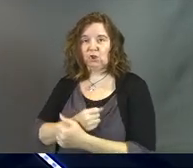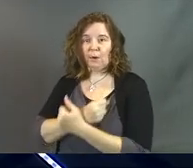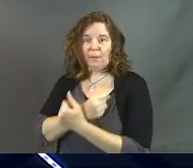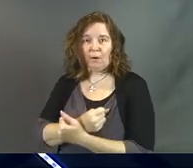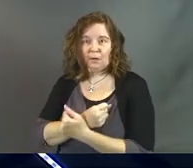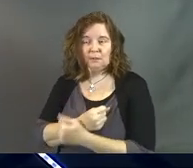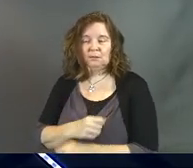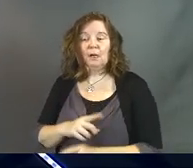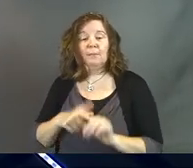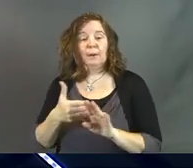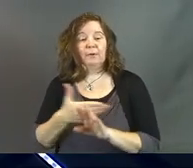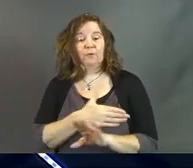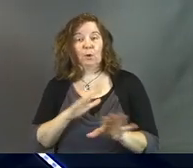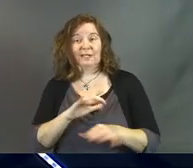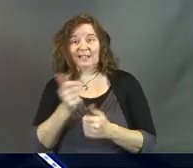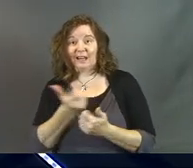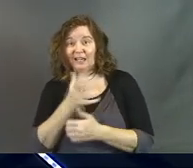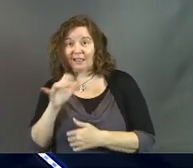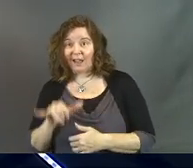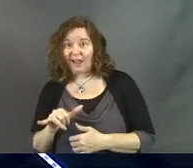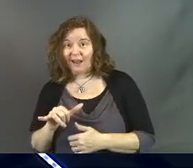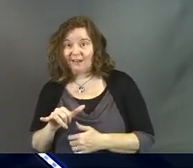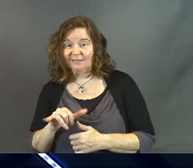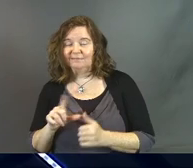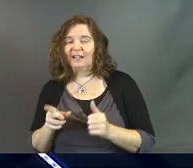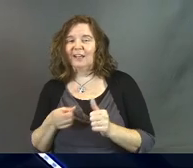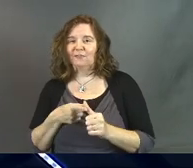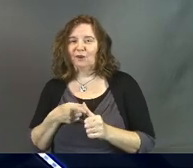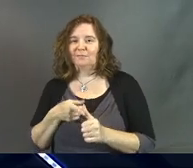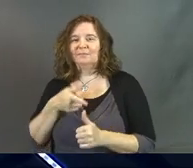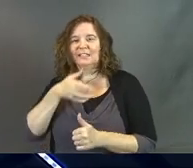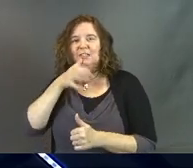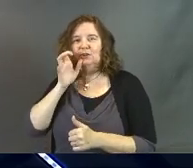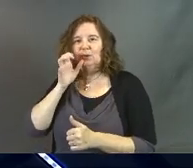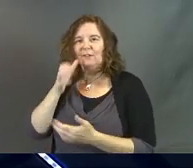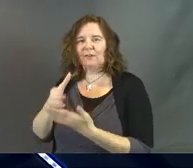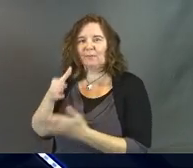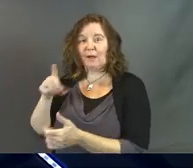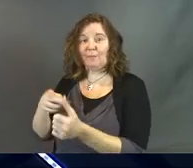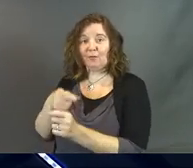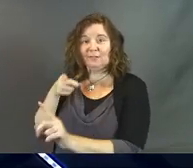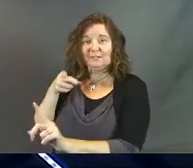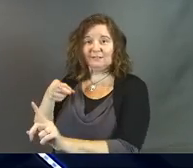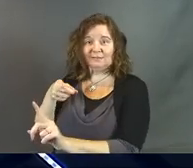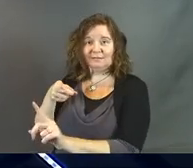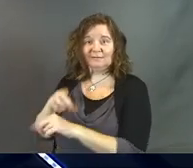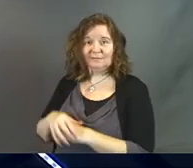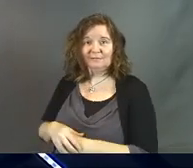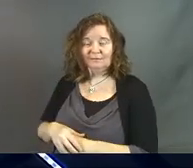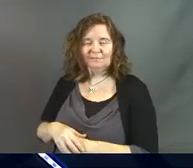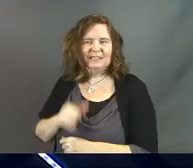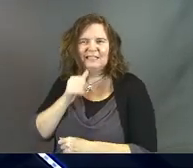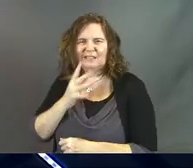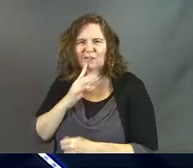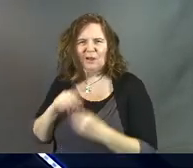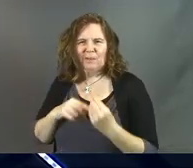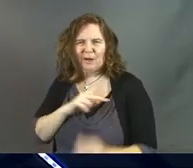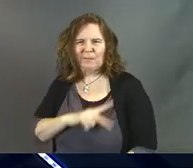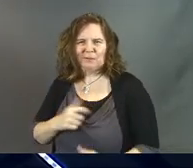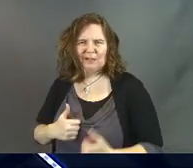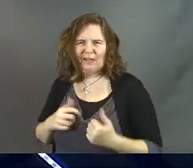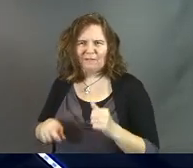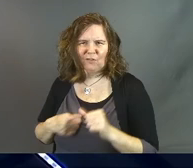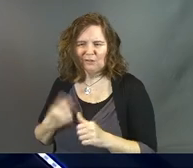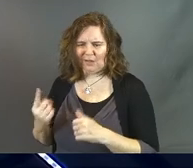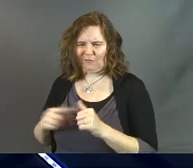bondage. But before he did any of that, he drank from her cup first, didn't he? He didn't talk to her about her personal